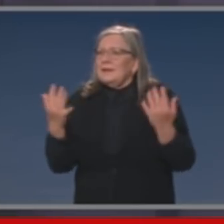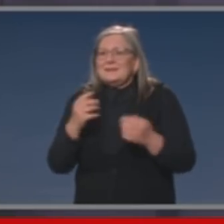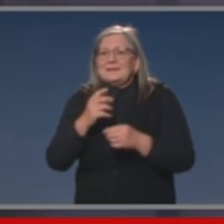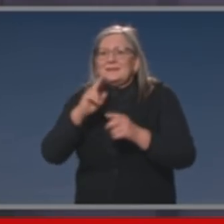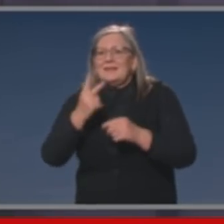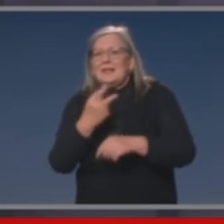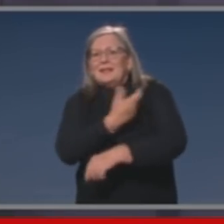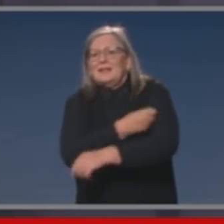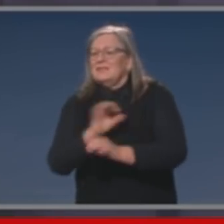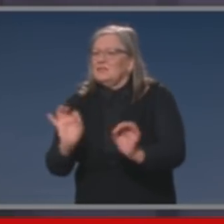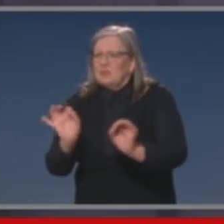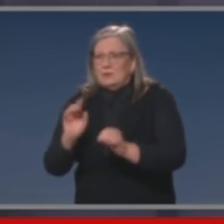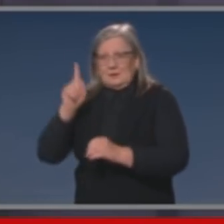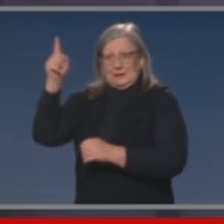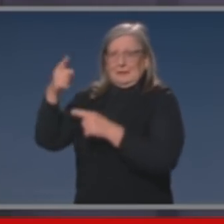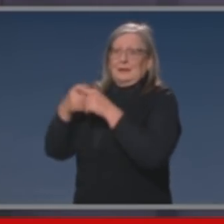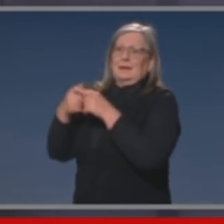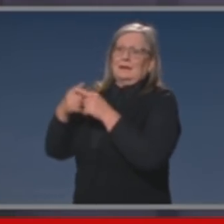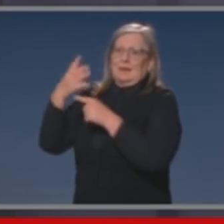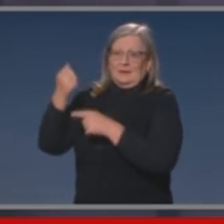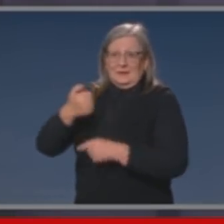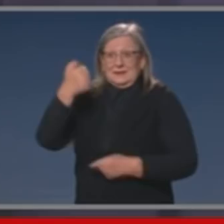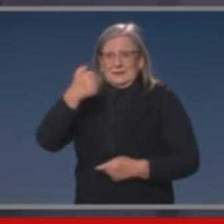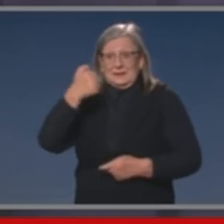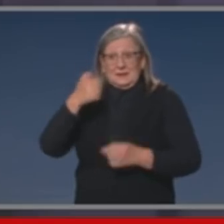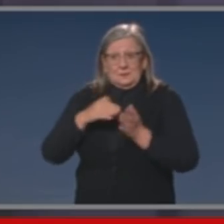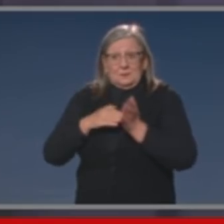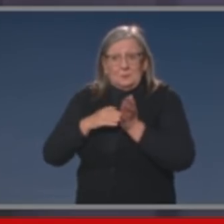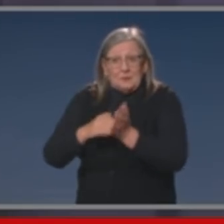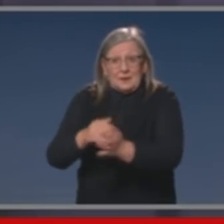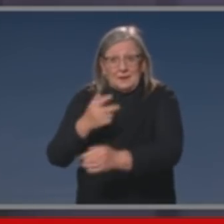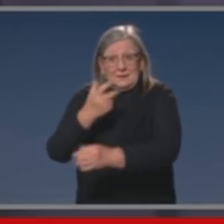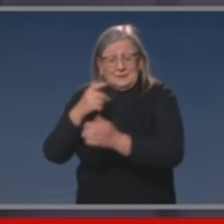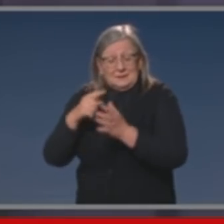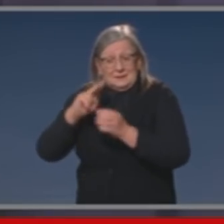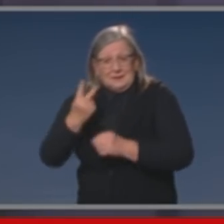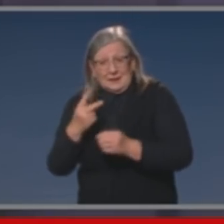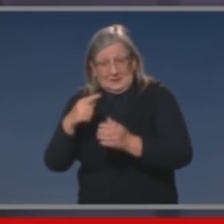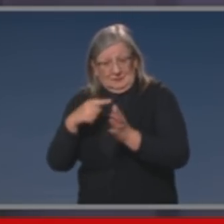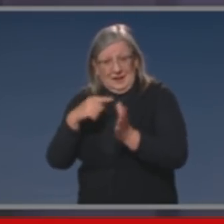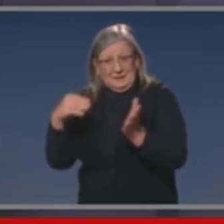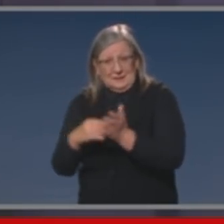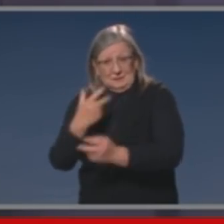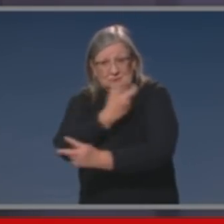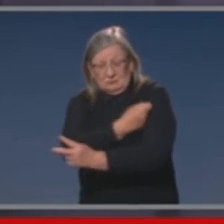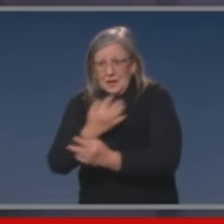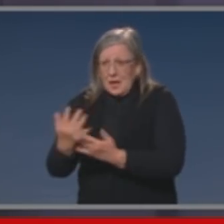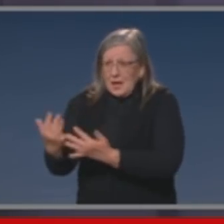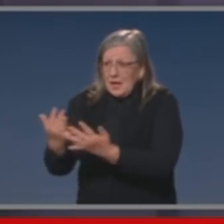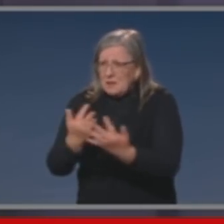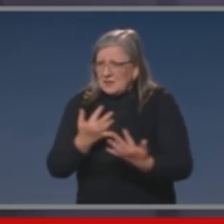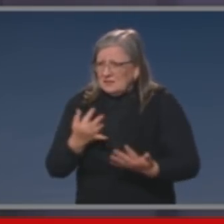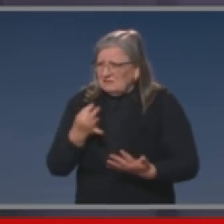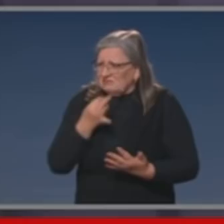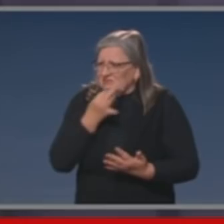million second doses of AstraZeneca, and the rate of this particular rare but sometimes serious condition